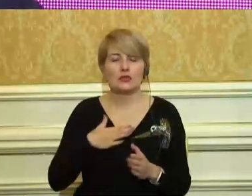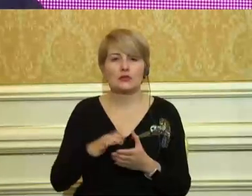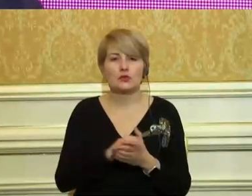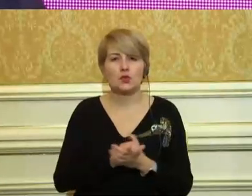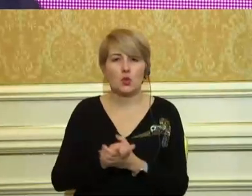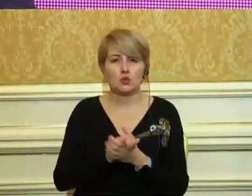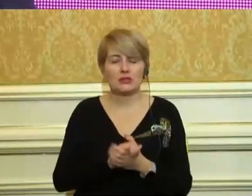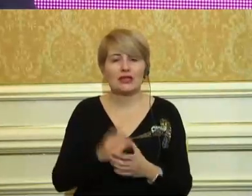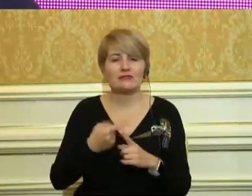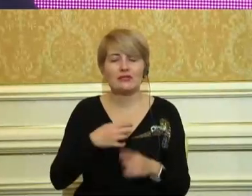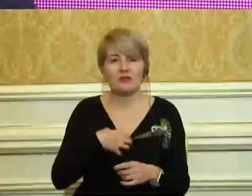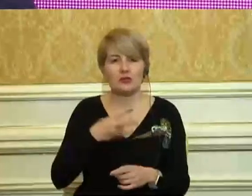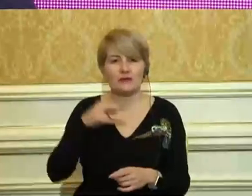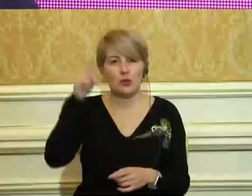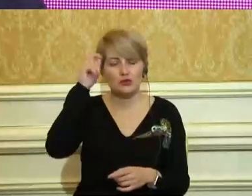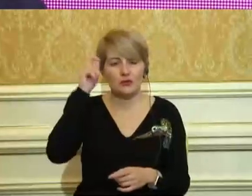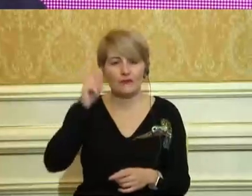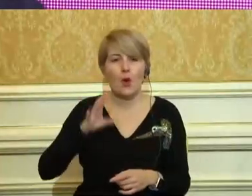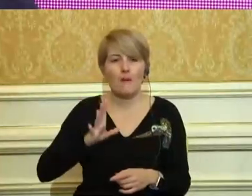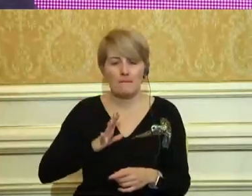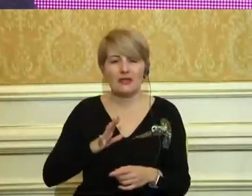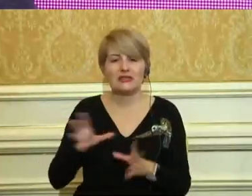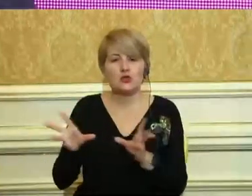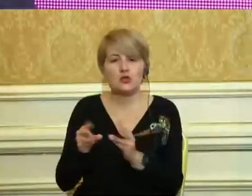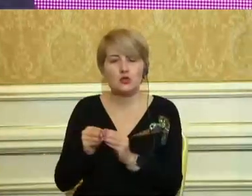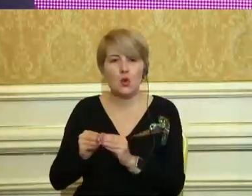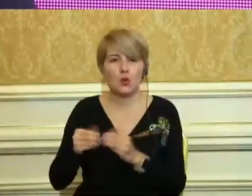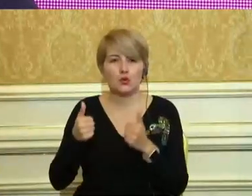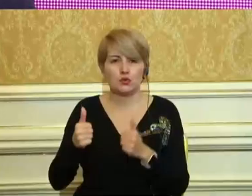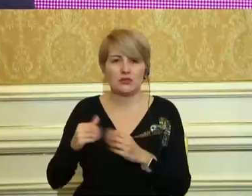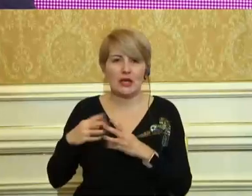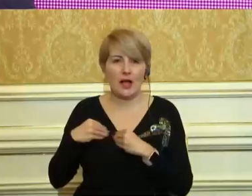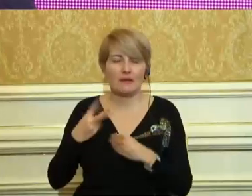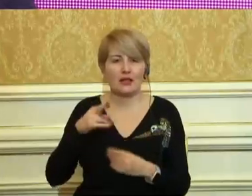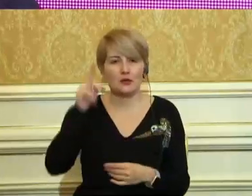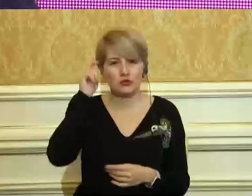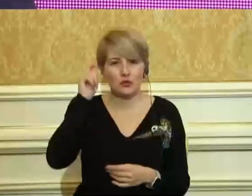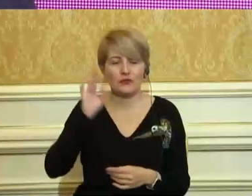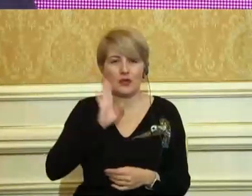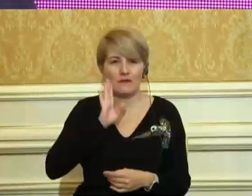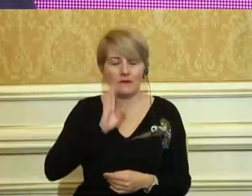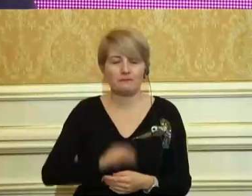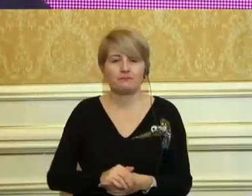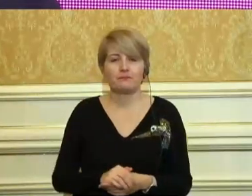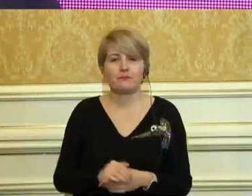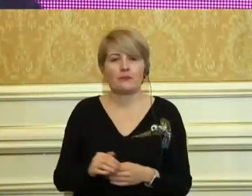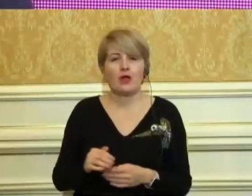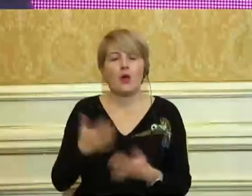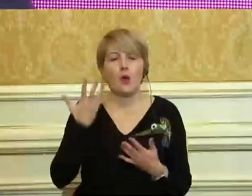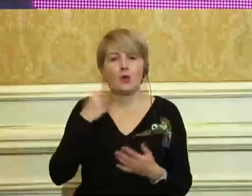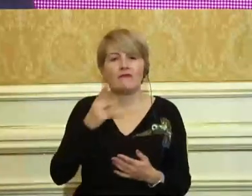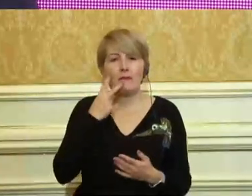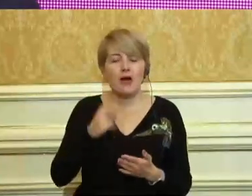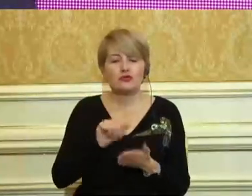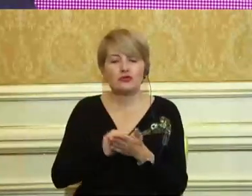to be allies to women. When you see things on social media, call it out. If things are improper, report